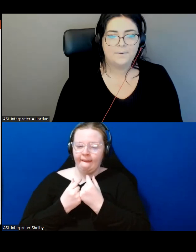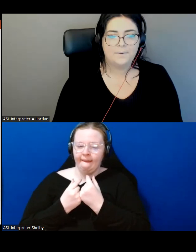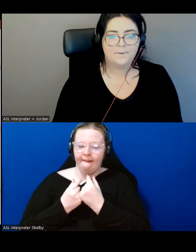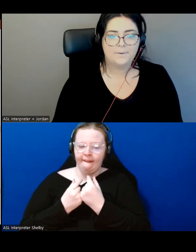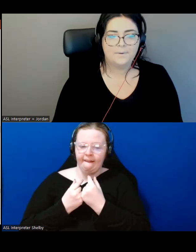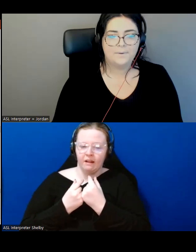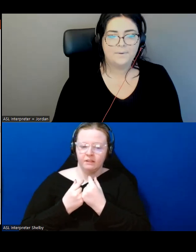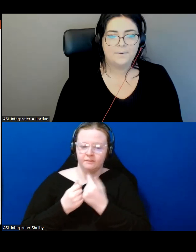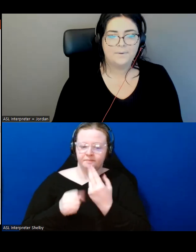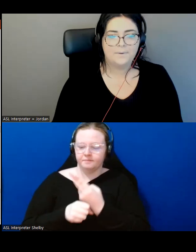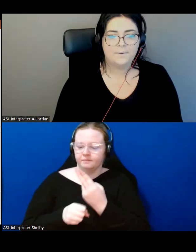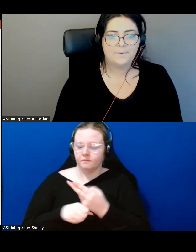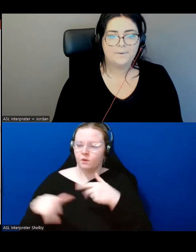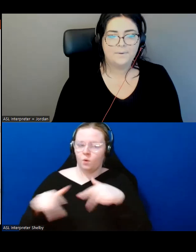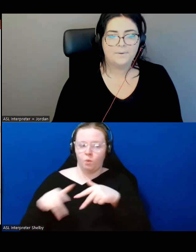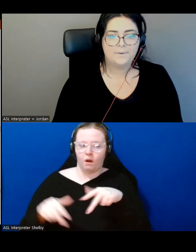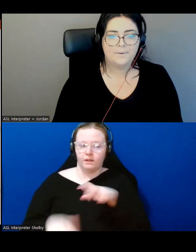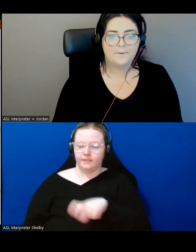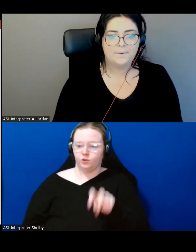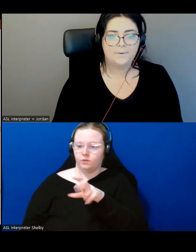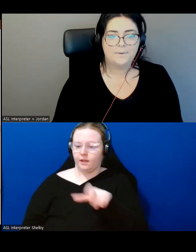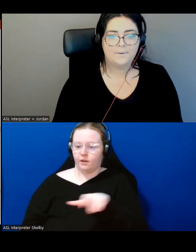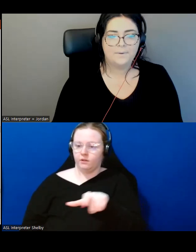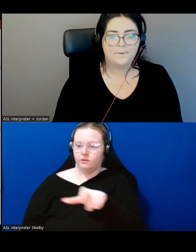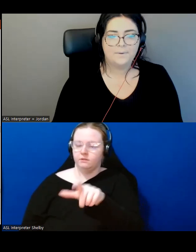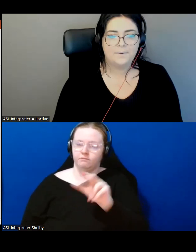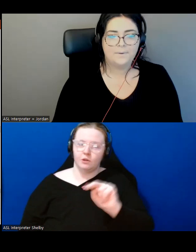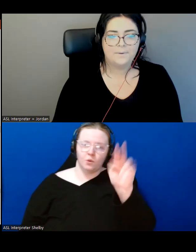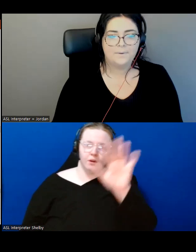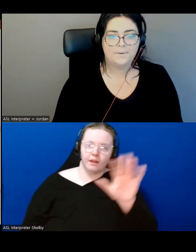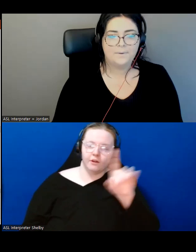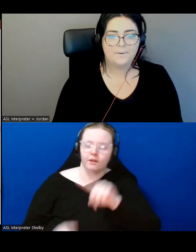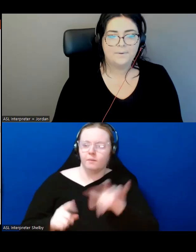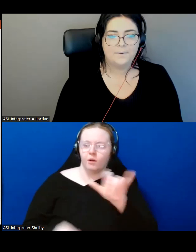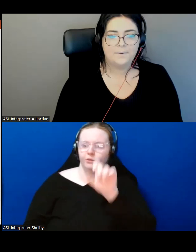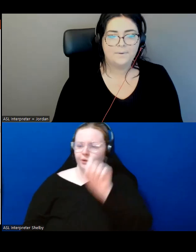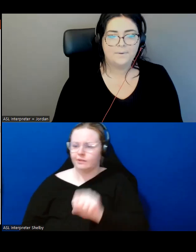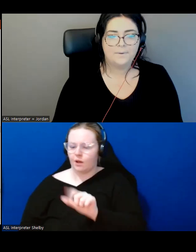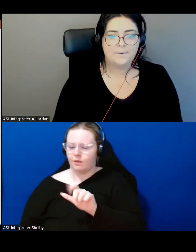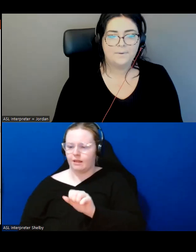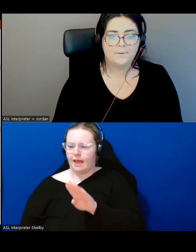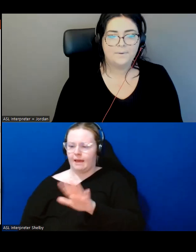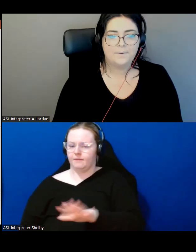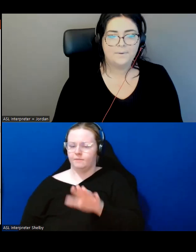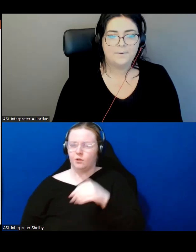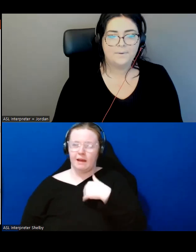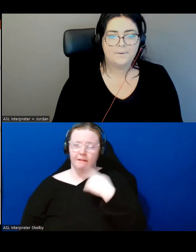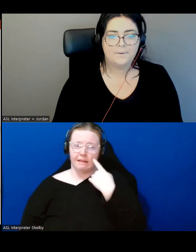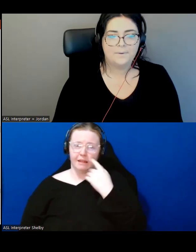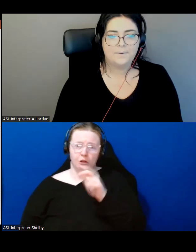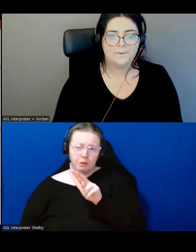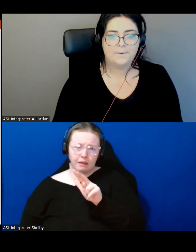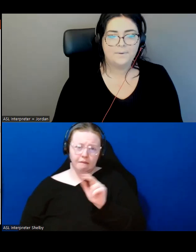walking trails on the Northern Peninsula, but also the south coast of Labrador. So right now we've got 3 or 4, I think 4